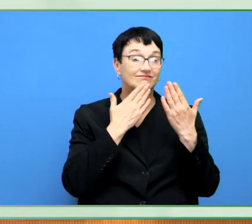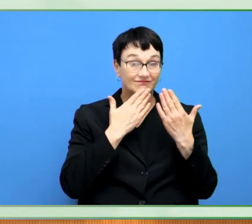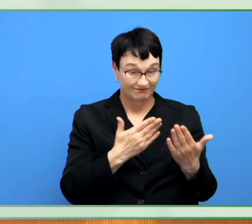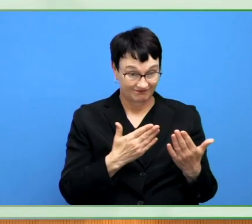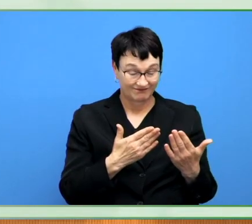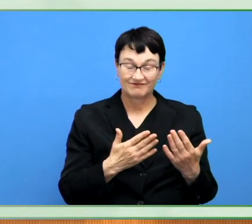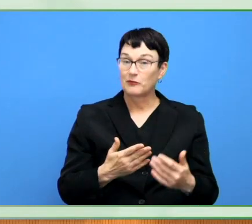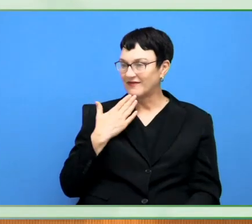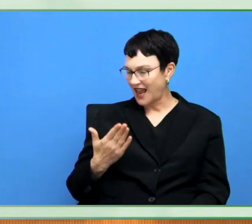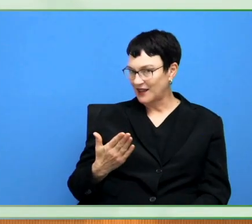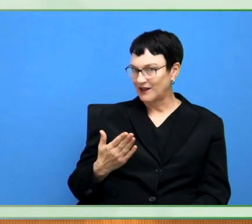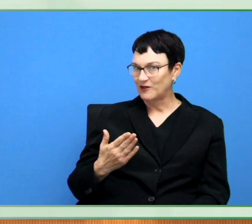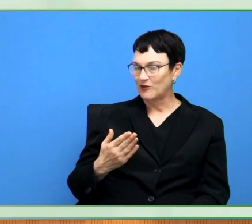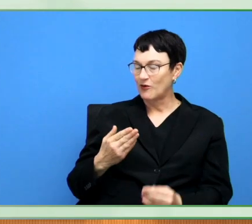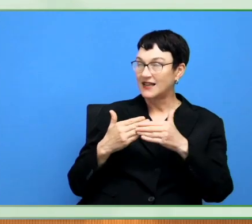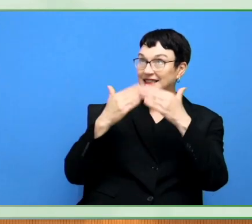amazing.